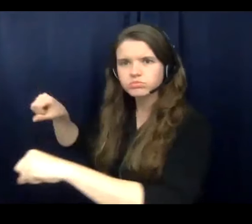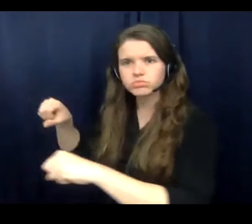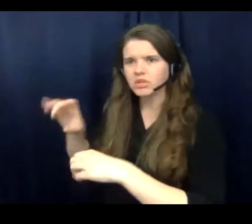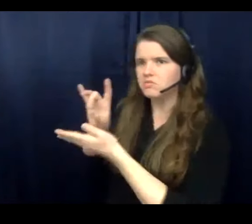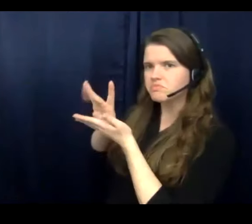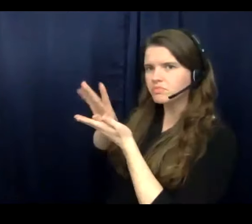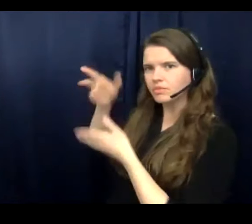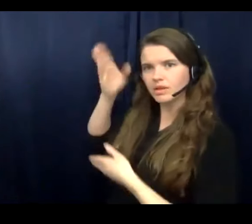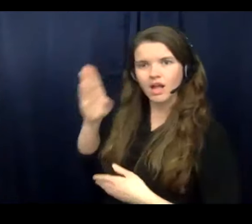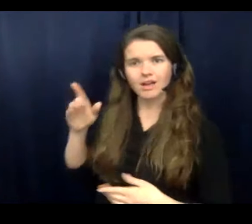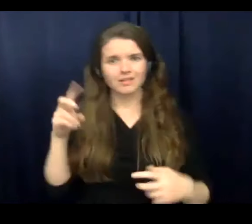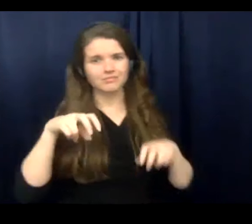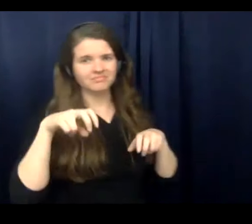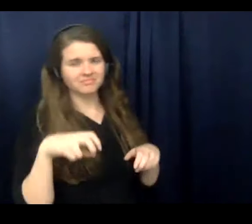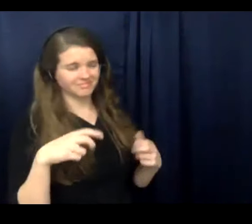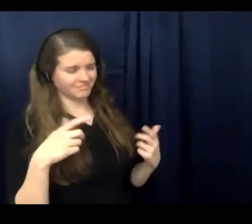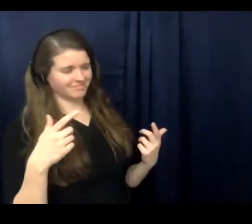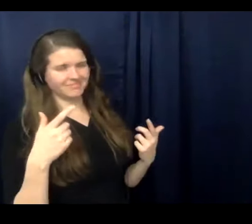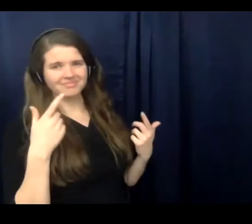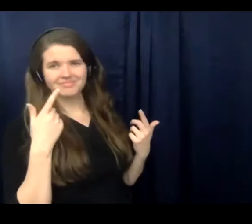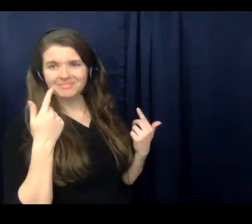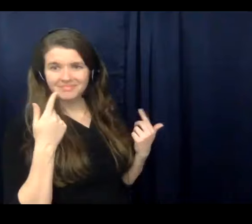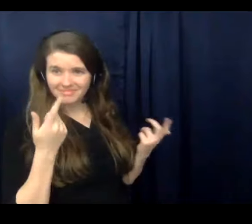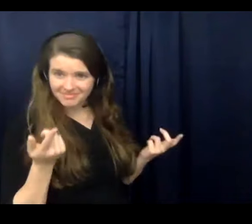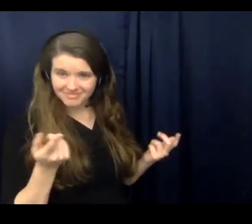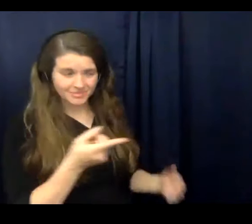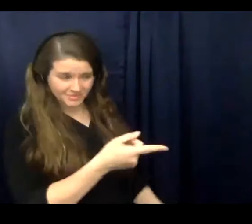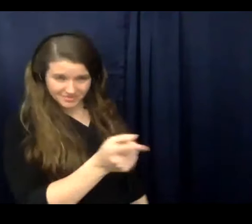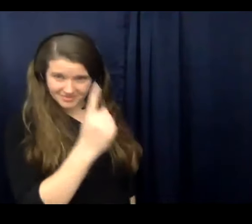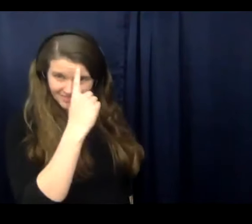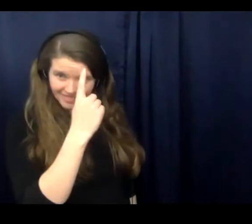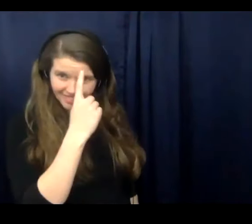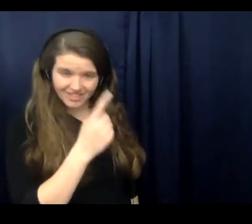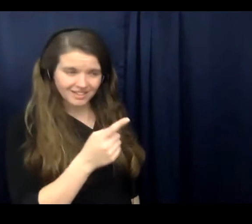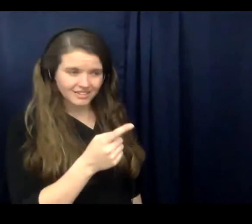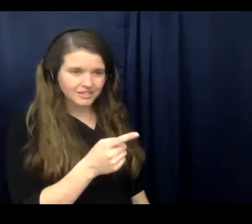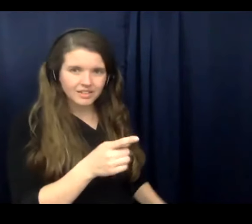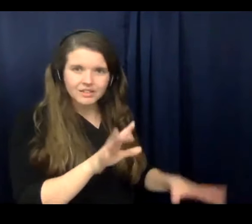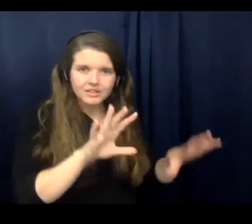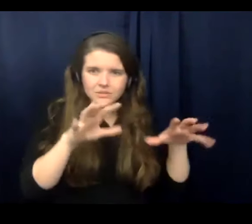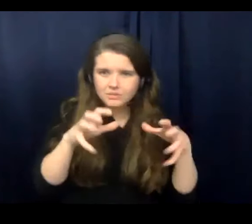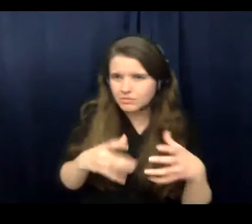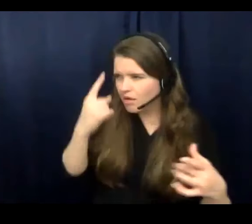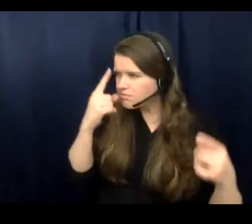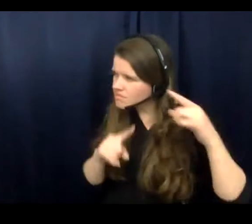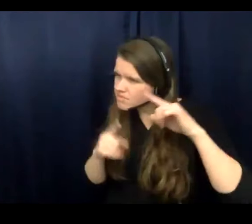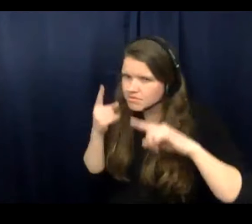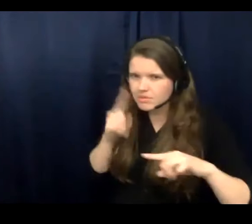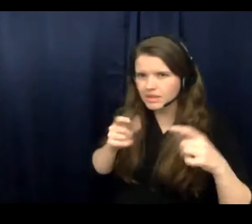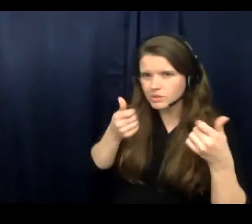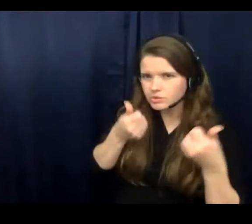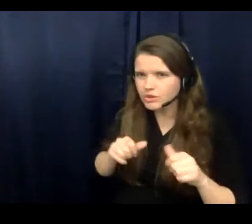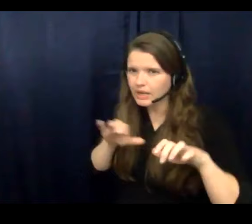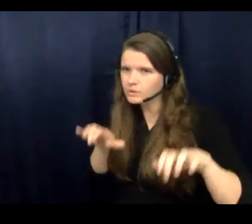Christianity. They laugh. Are you kidding me? Do you really think that the secret cabals and all those people that try to do things behind the